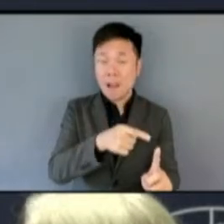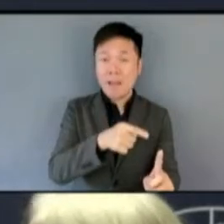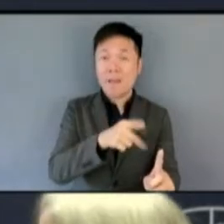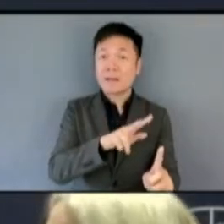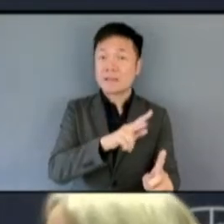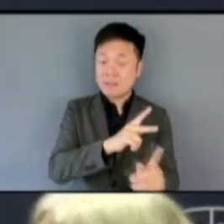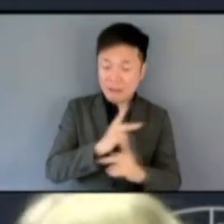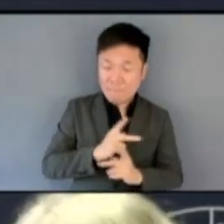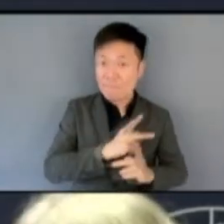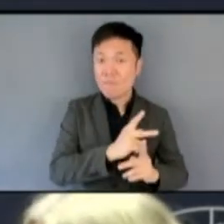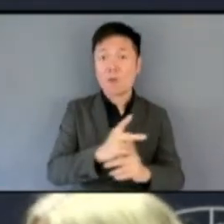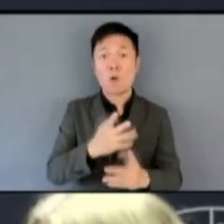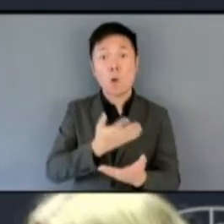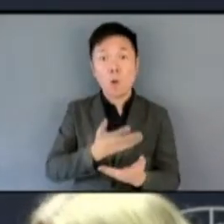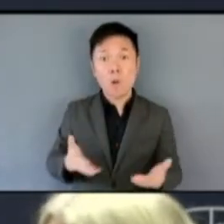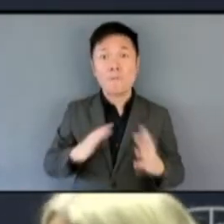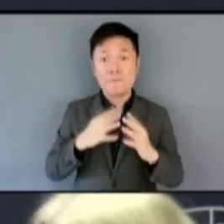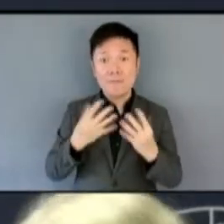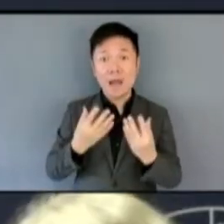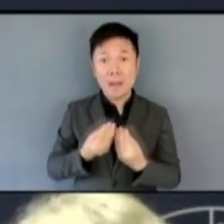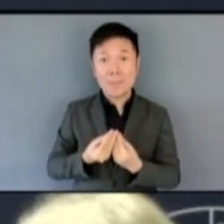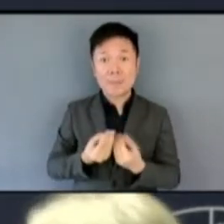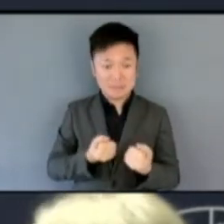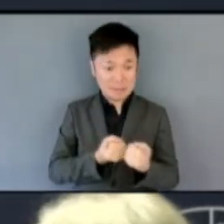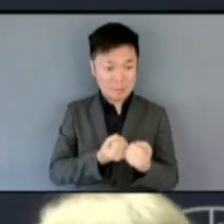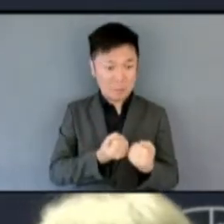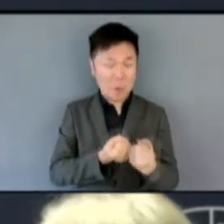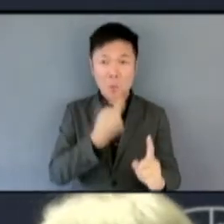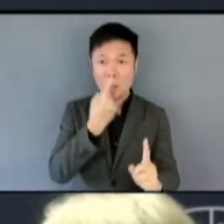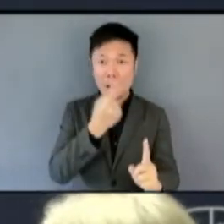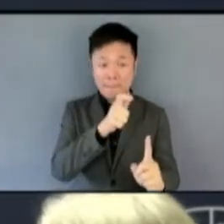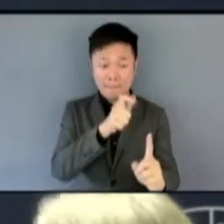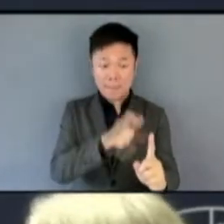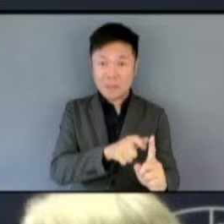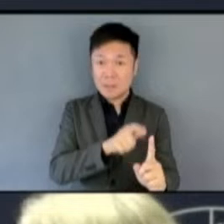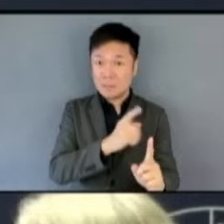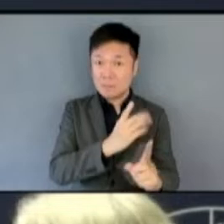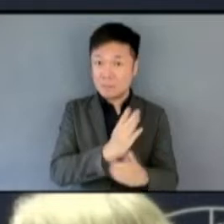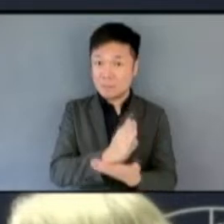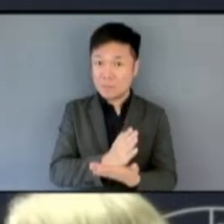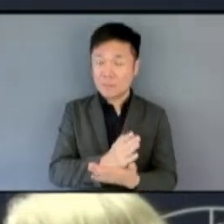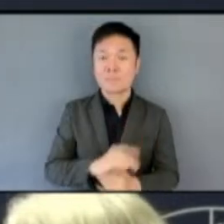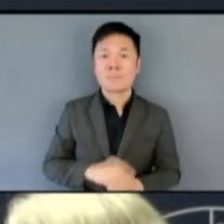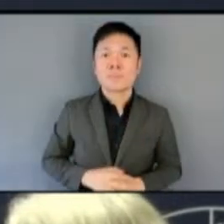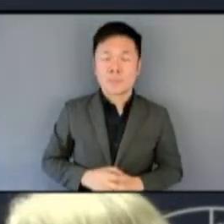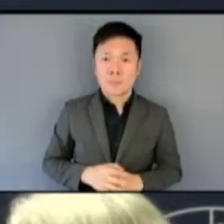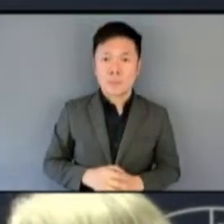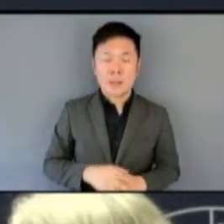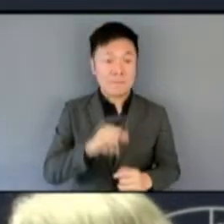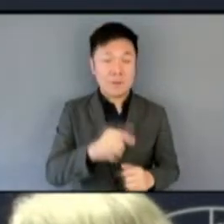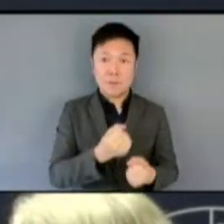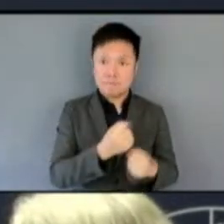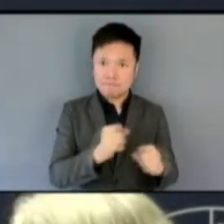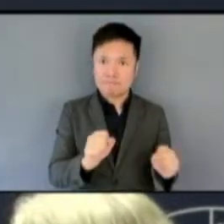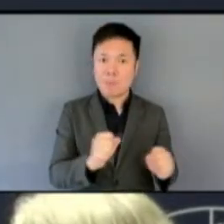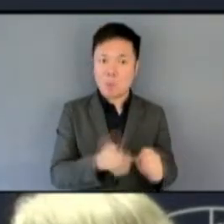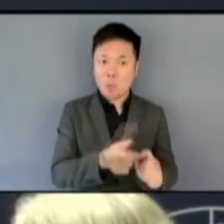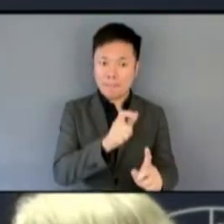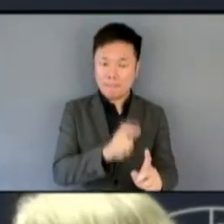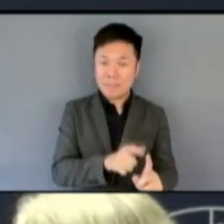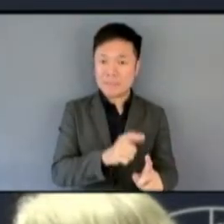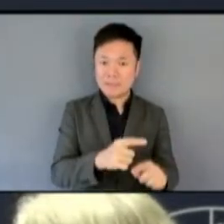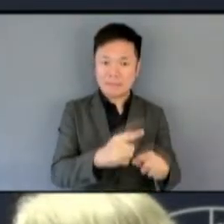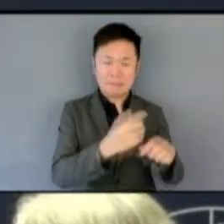family who are struggling actually to manage the situation. So I think this balance between autonomy, interdependency, and